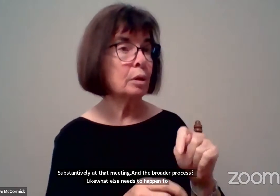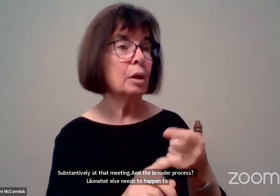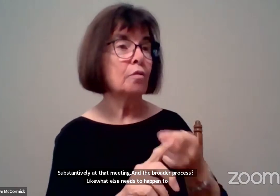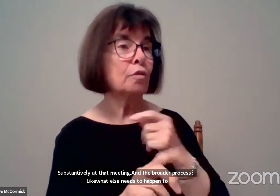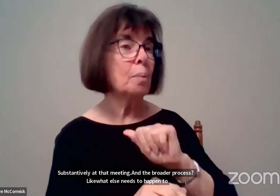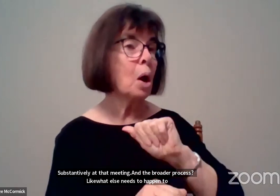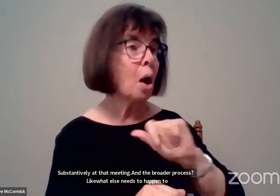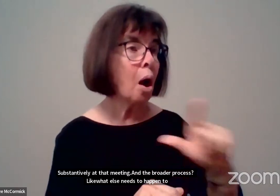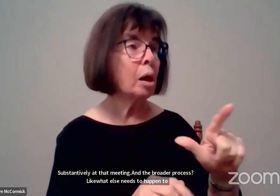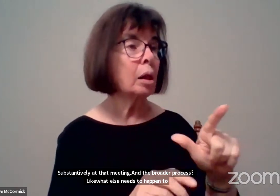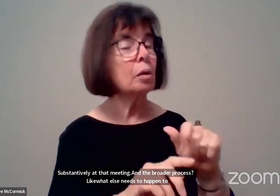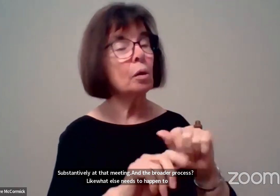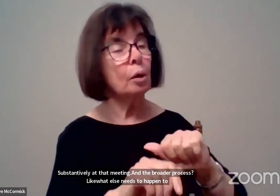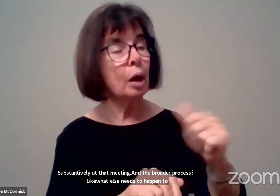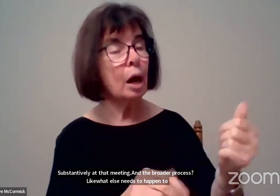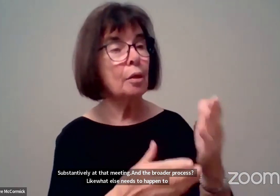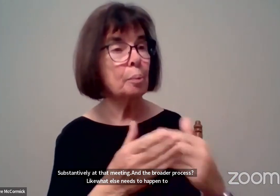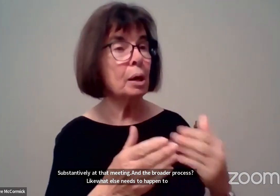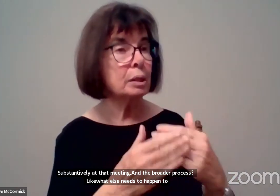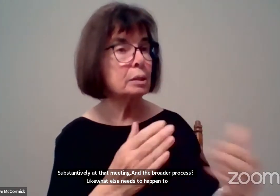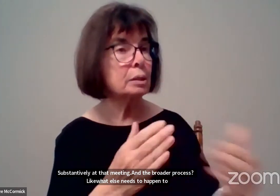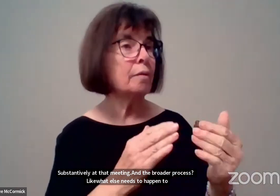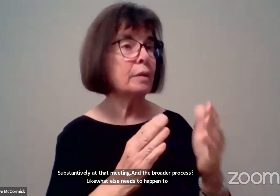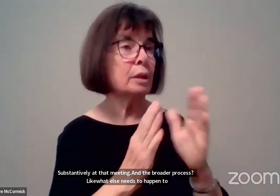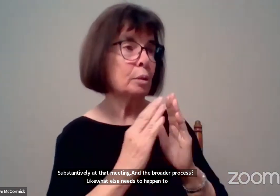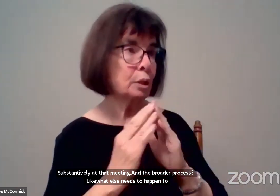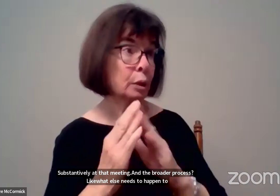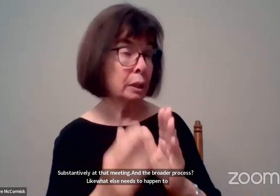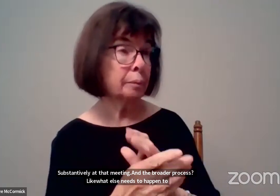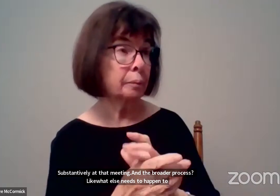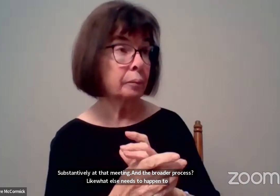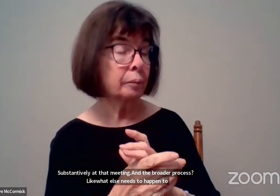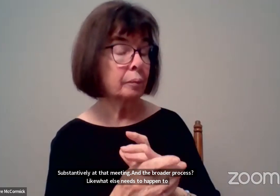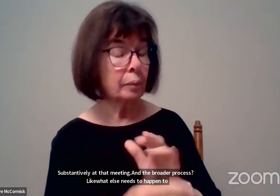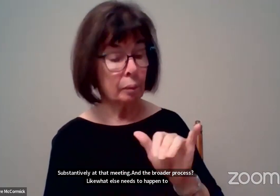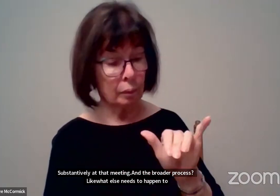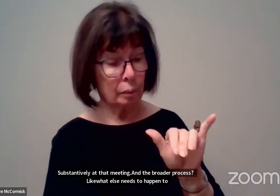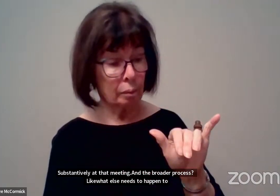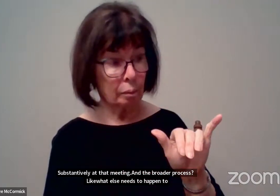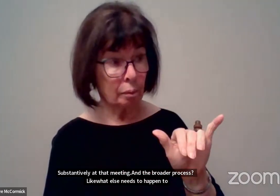of the county, of other parts of the community, so that